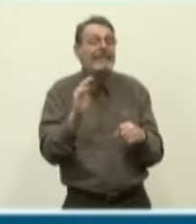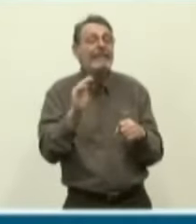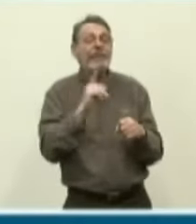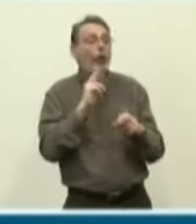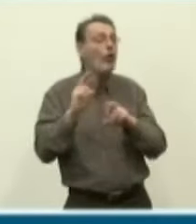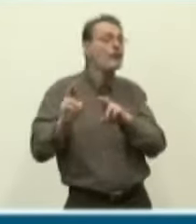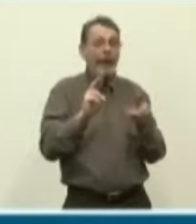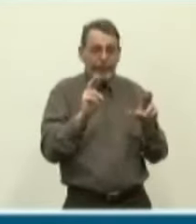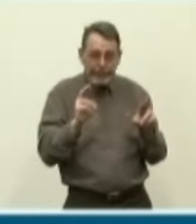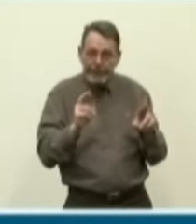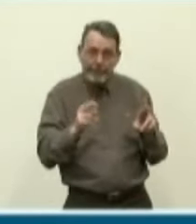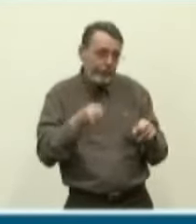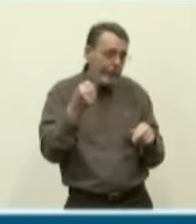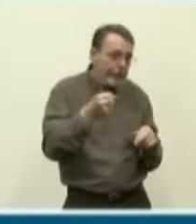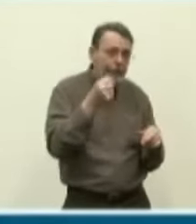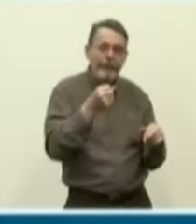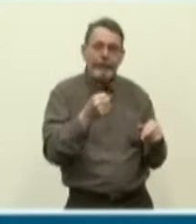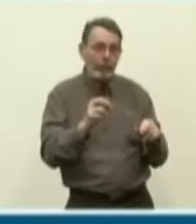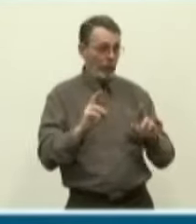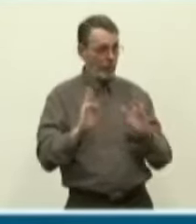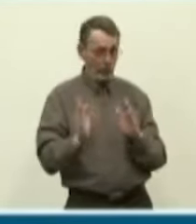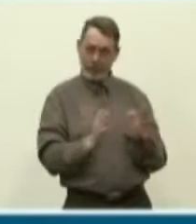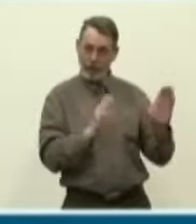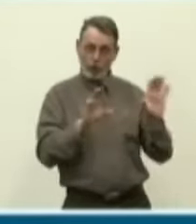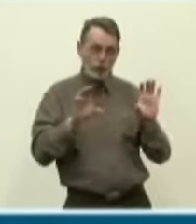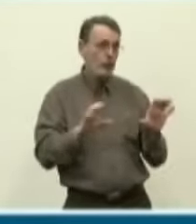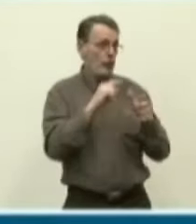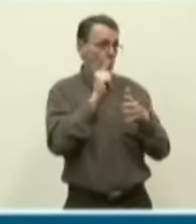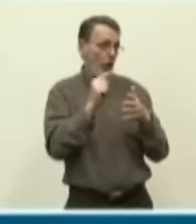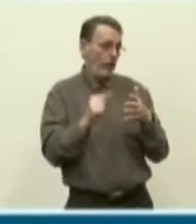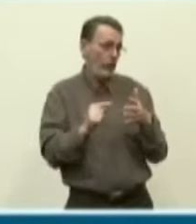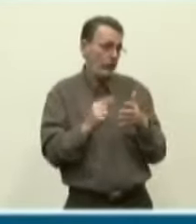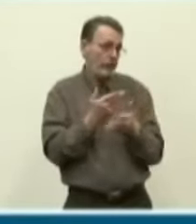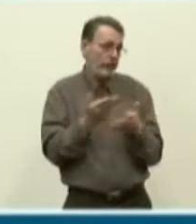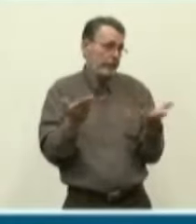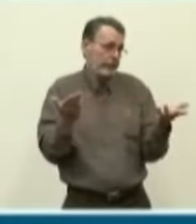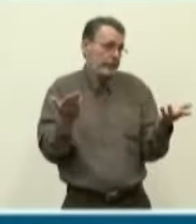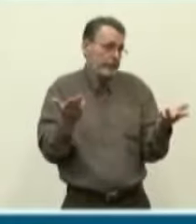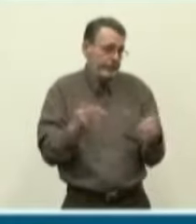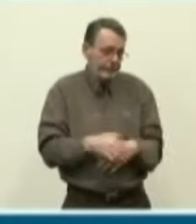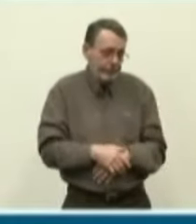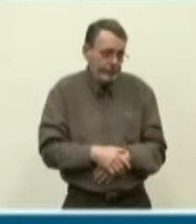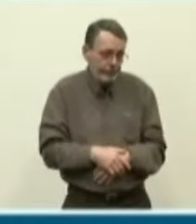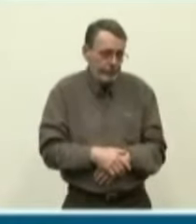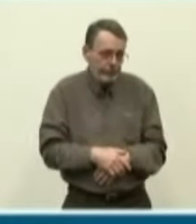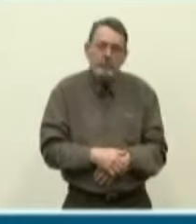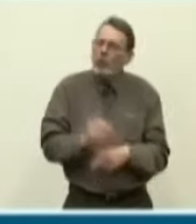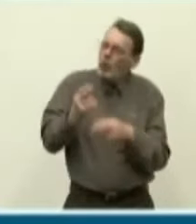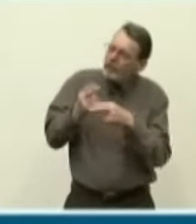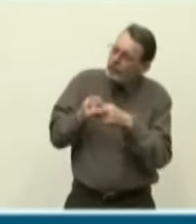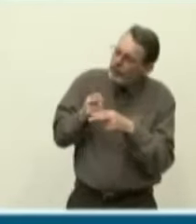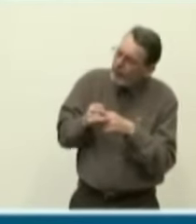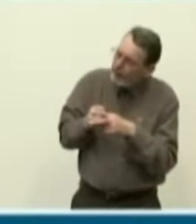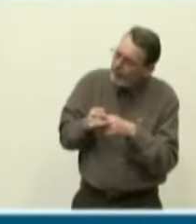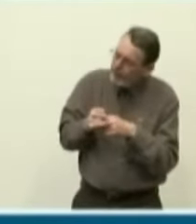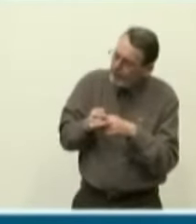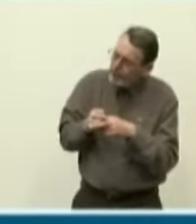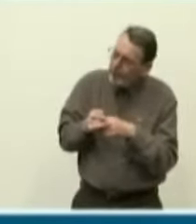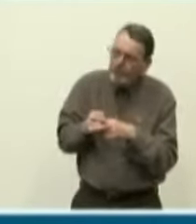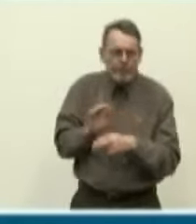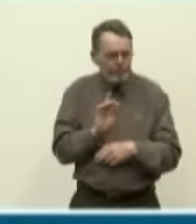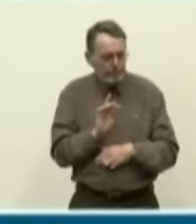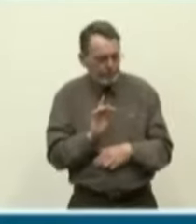were you know, had prepared to do all of this. Okay. 32. What's your name? 16